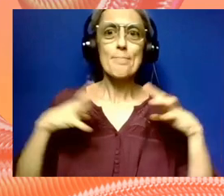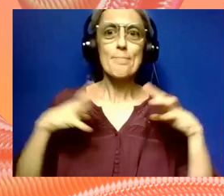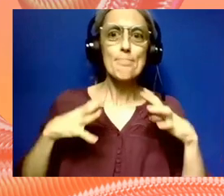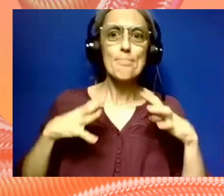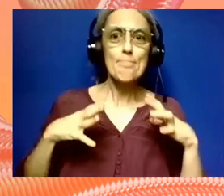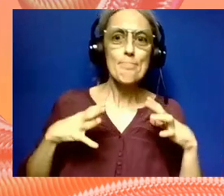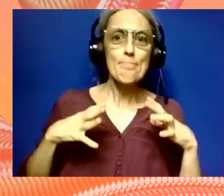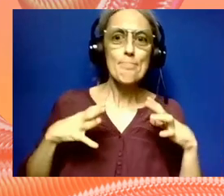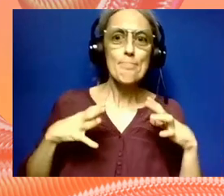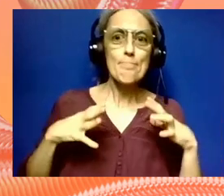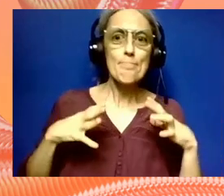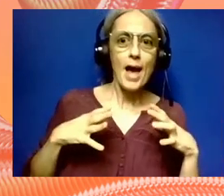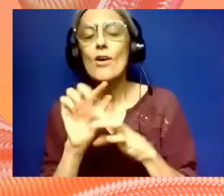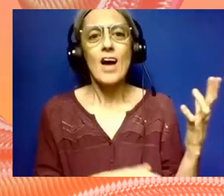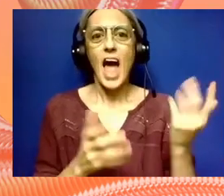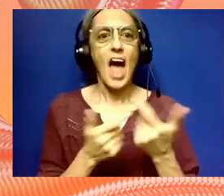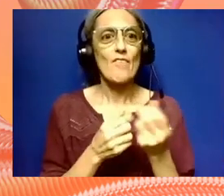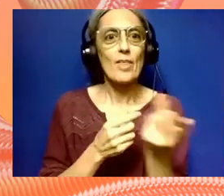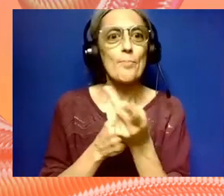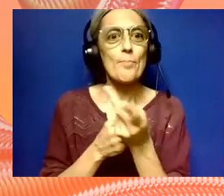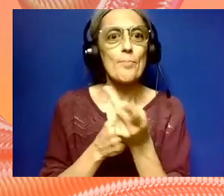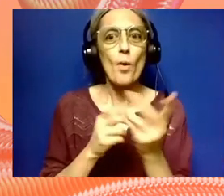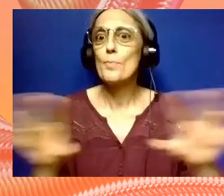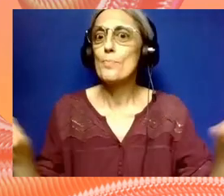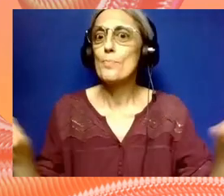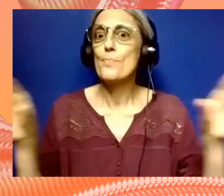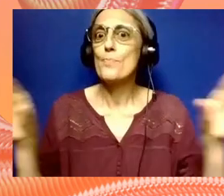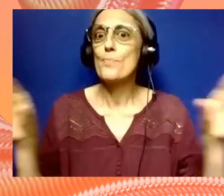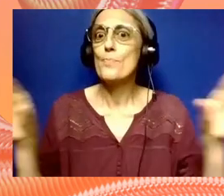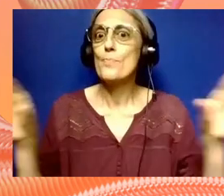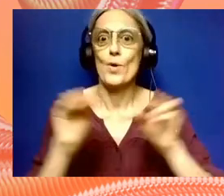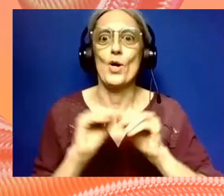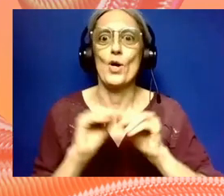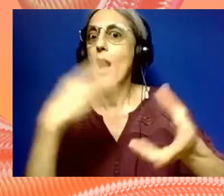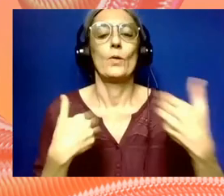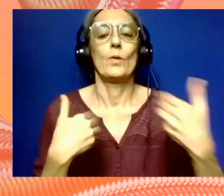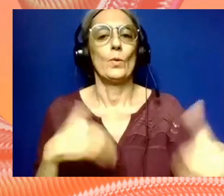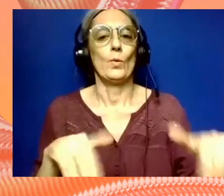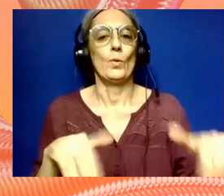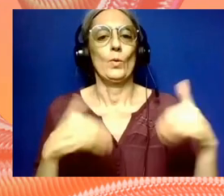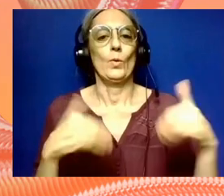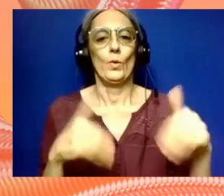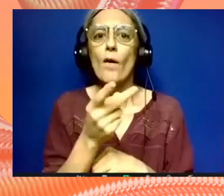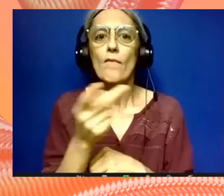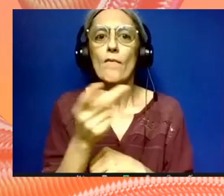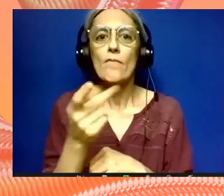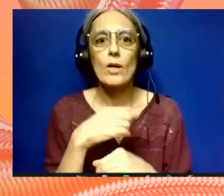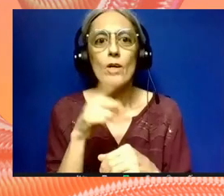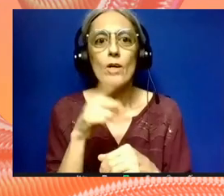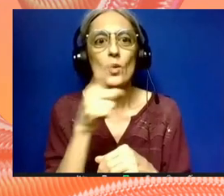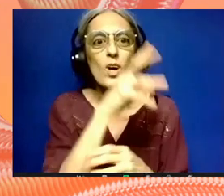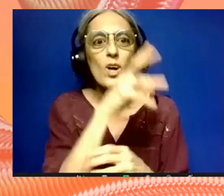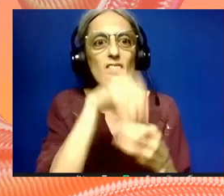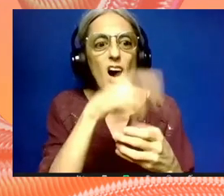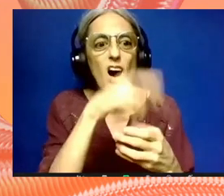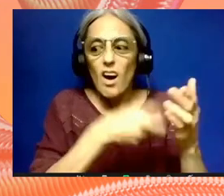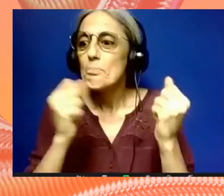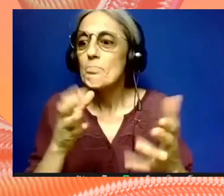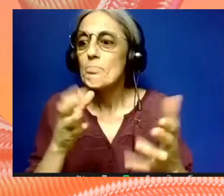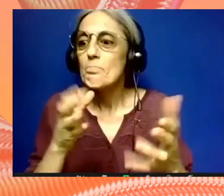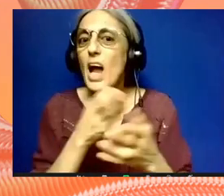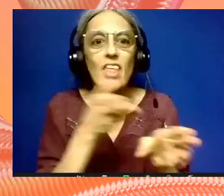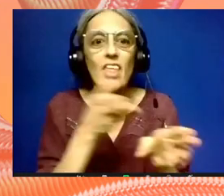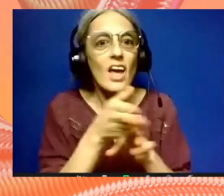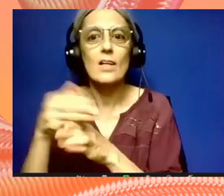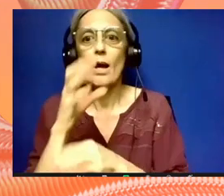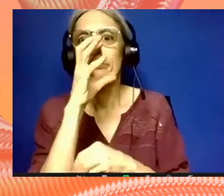out. Like, I'm just, I'm always in awe of everything that you both are involved in and gifting us with.